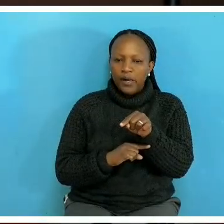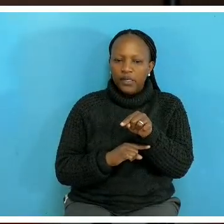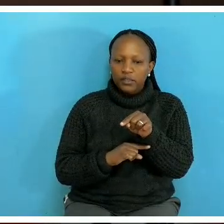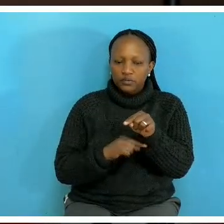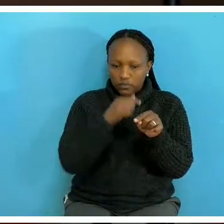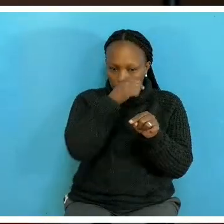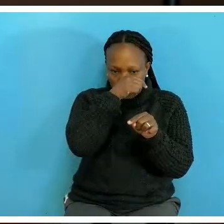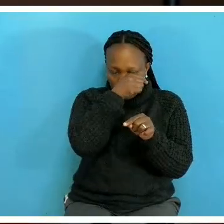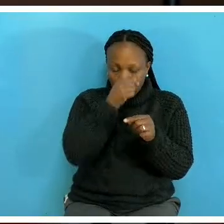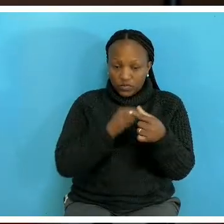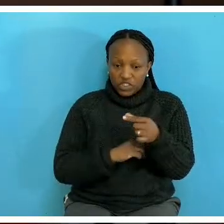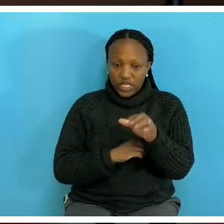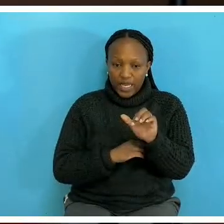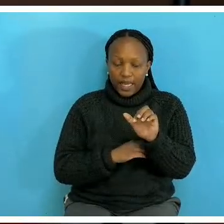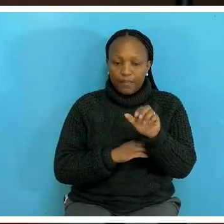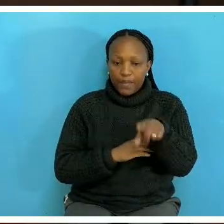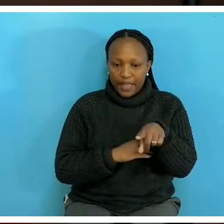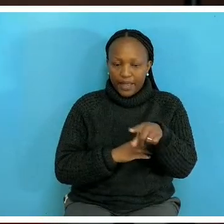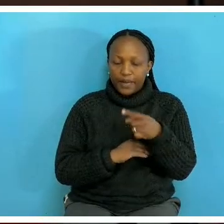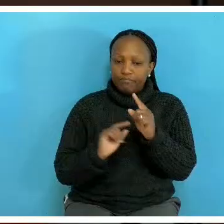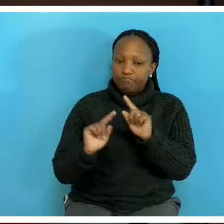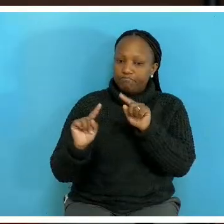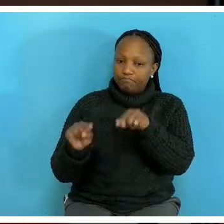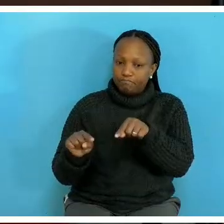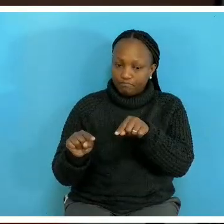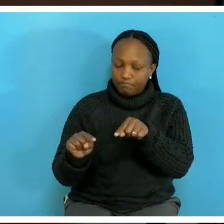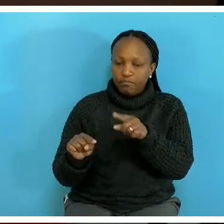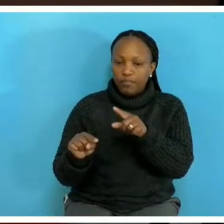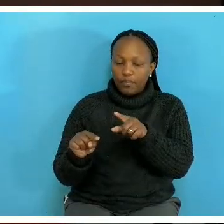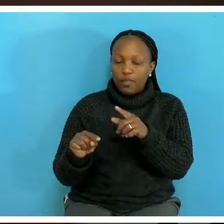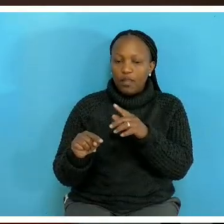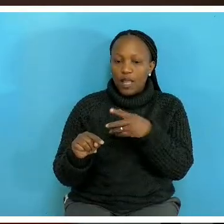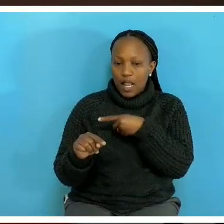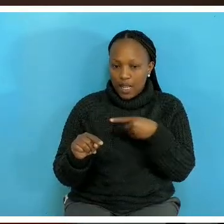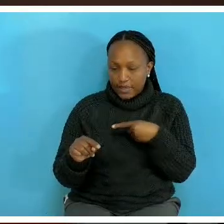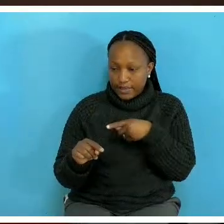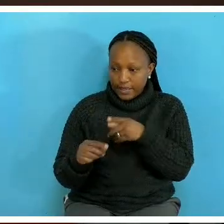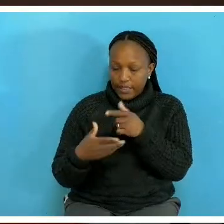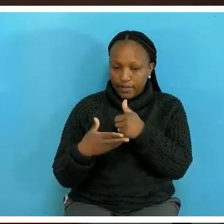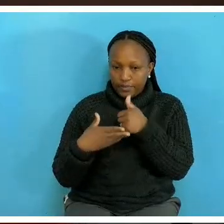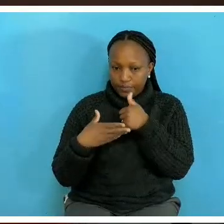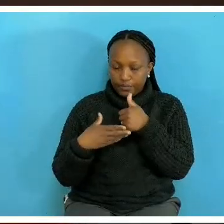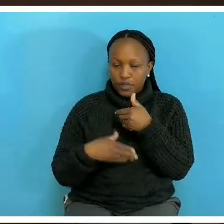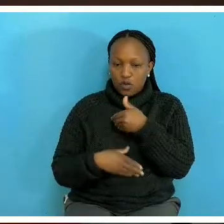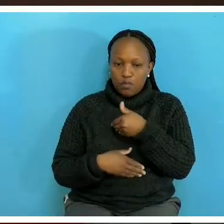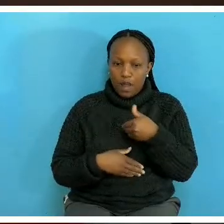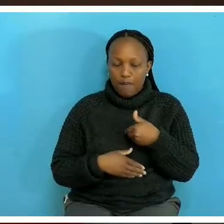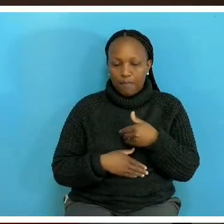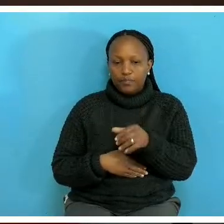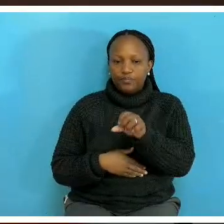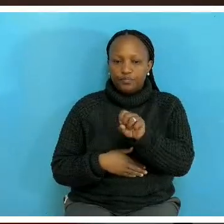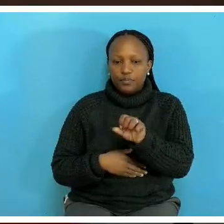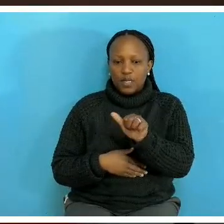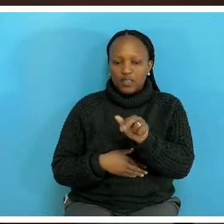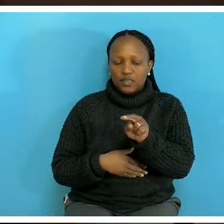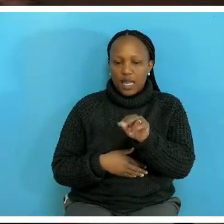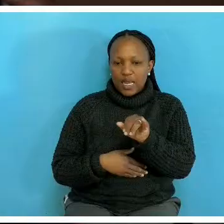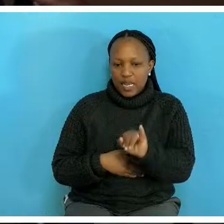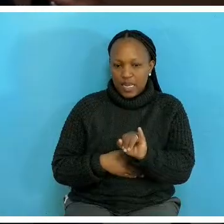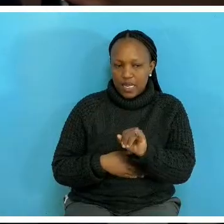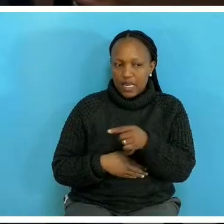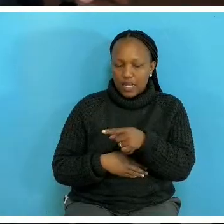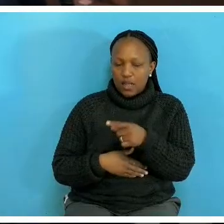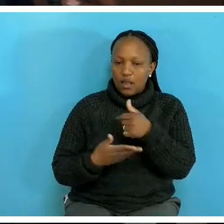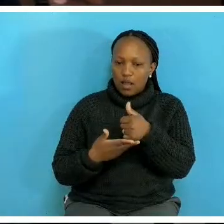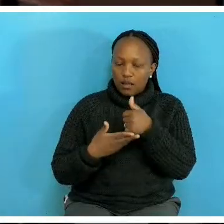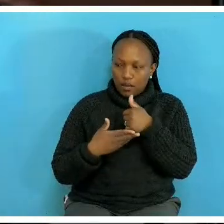GEP, where we were assisted by the lady Mam Sani. So